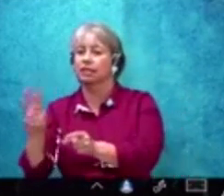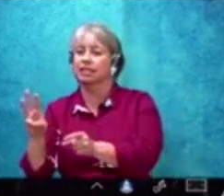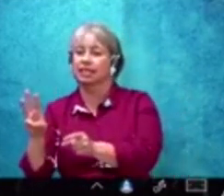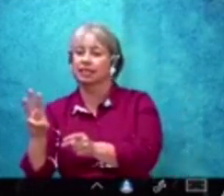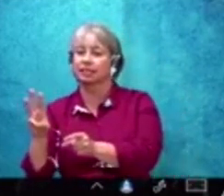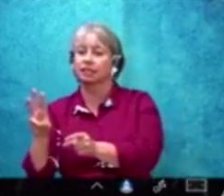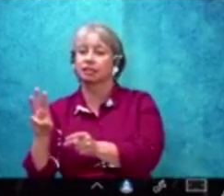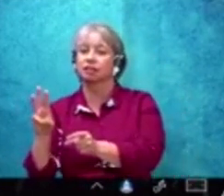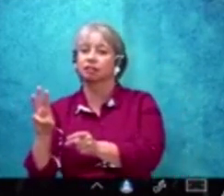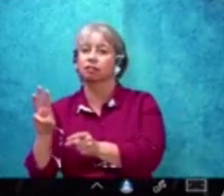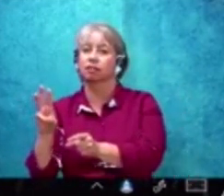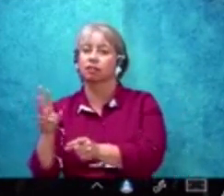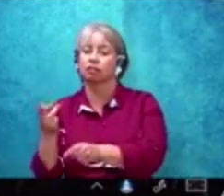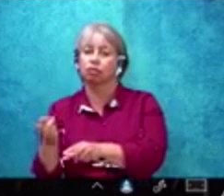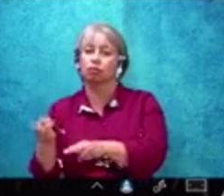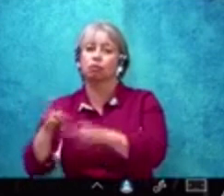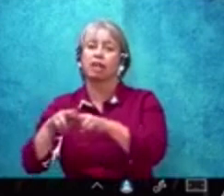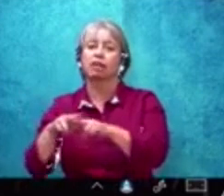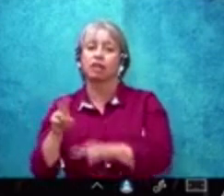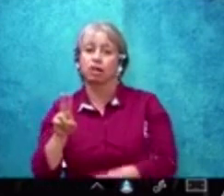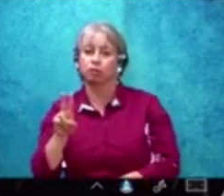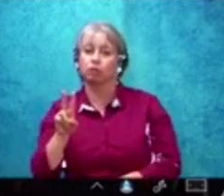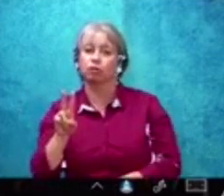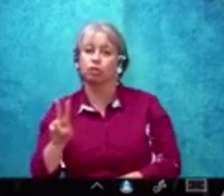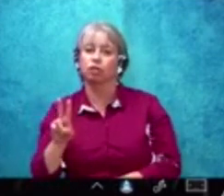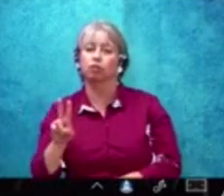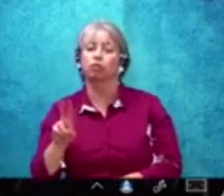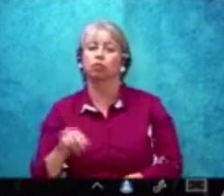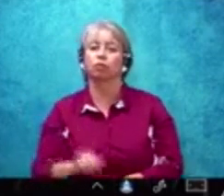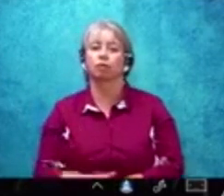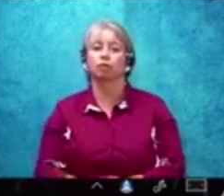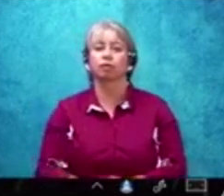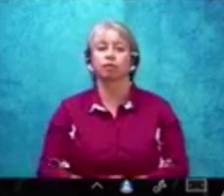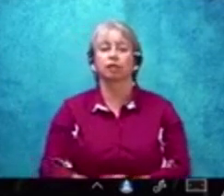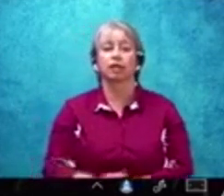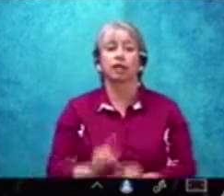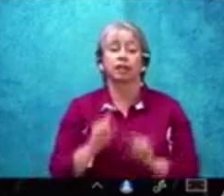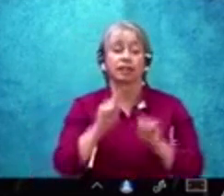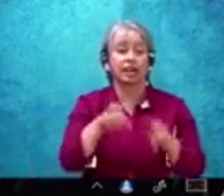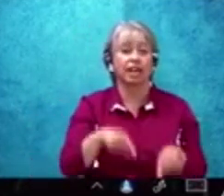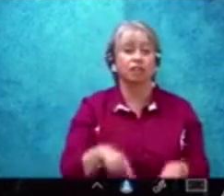up to a 2. So in fact, my answer would be